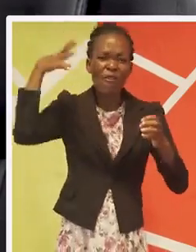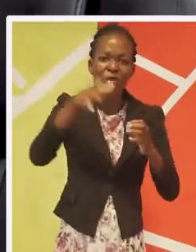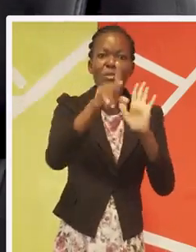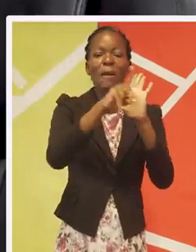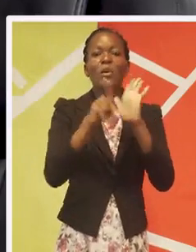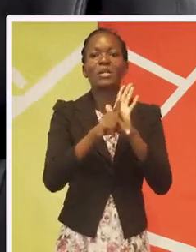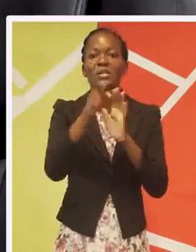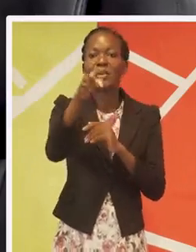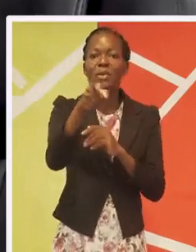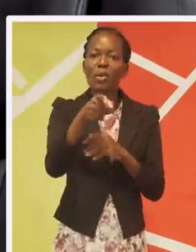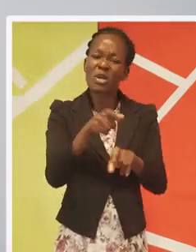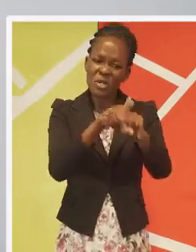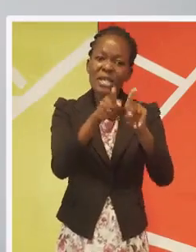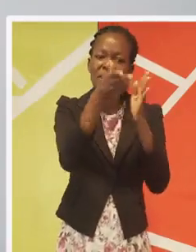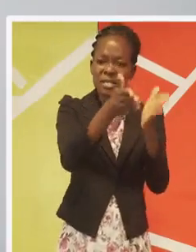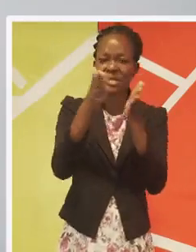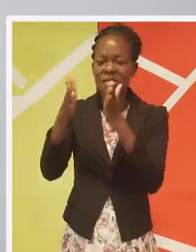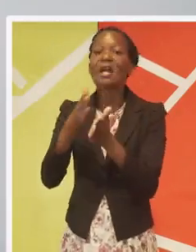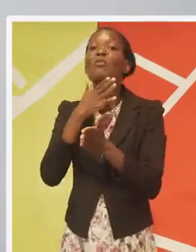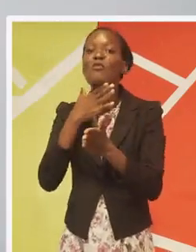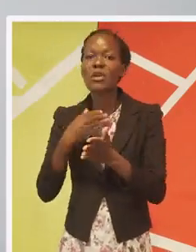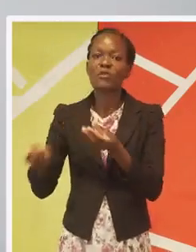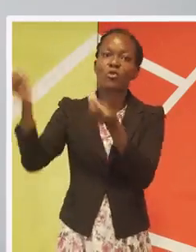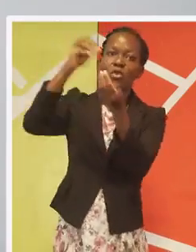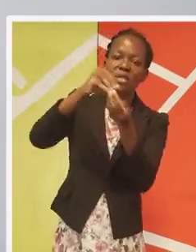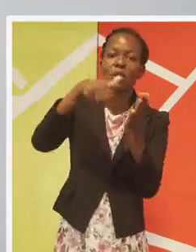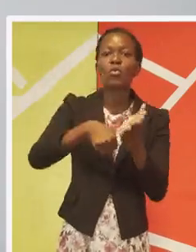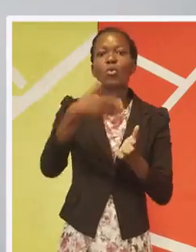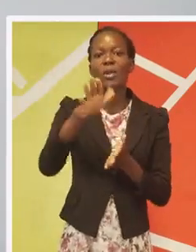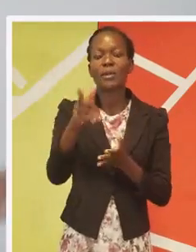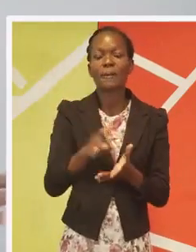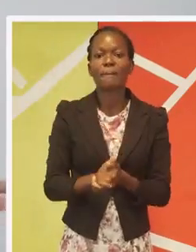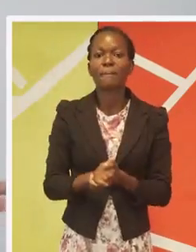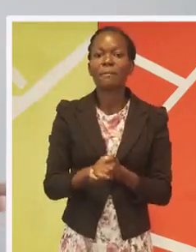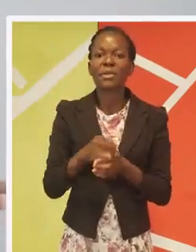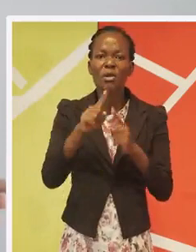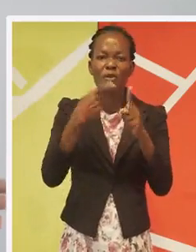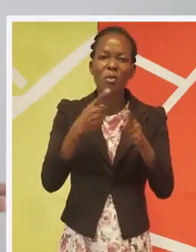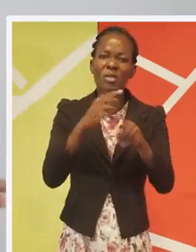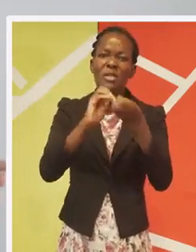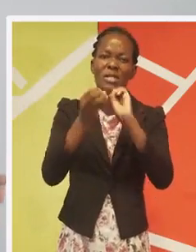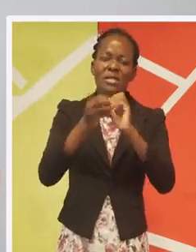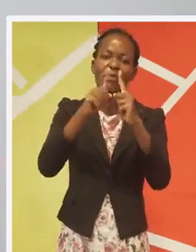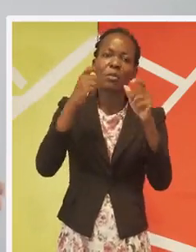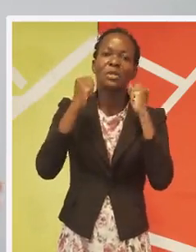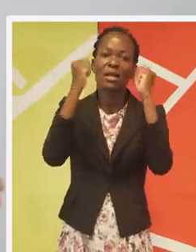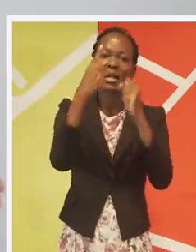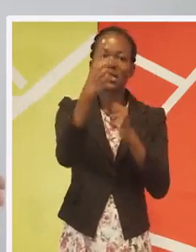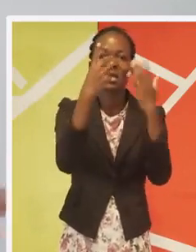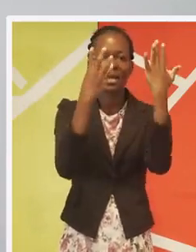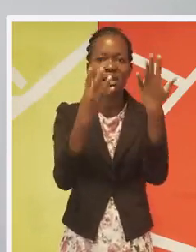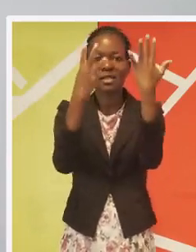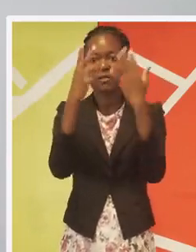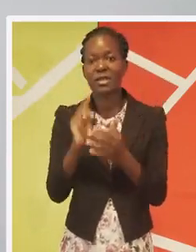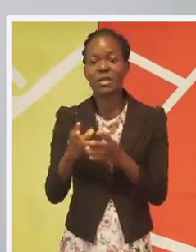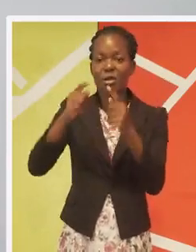policies. But now, looking at where we are right now and looking at how we started from the 1970s and this is like